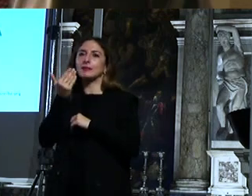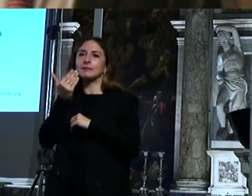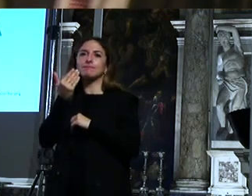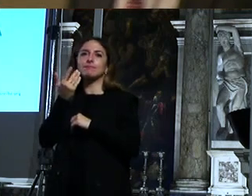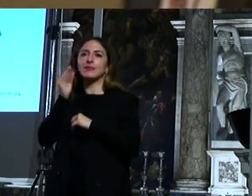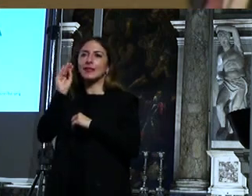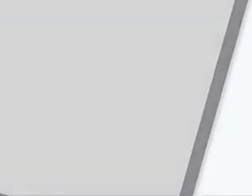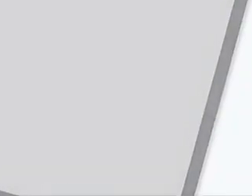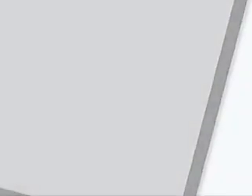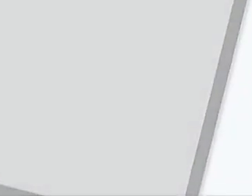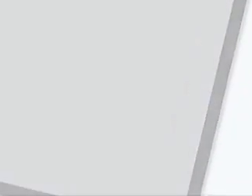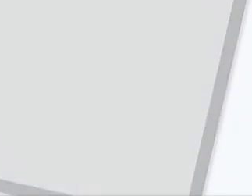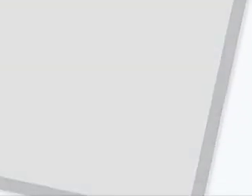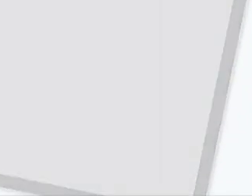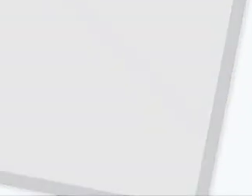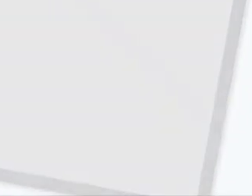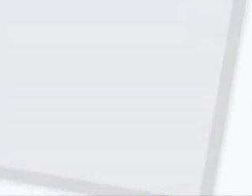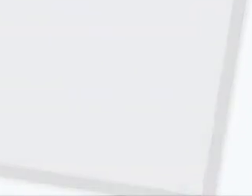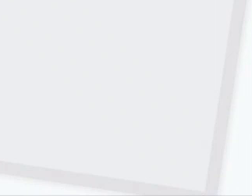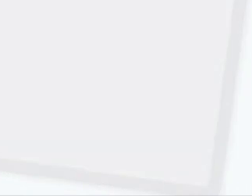il video.